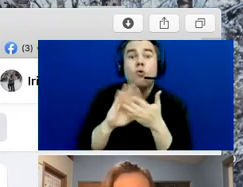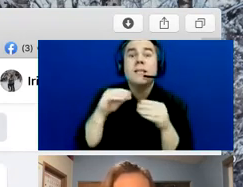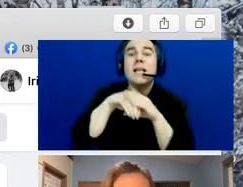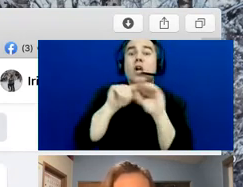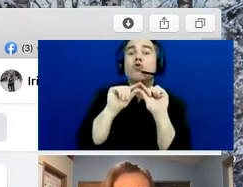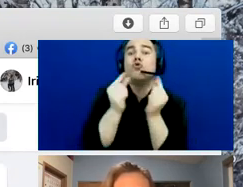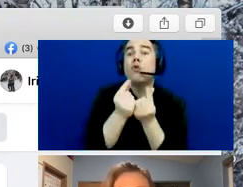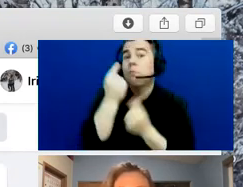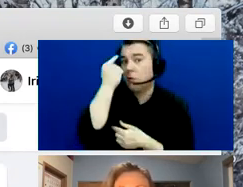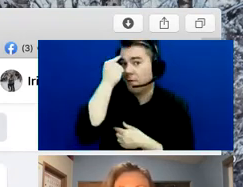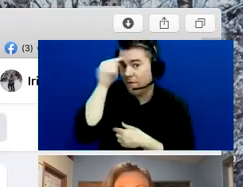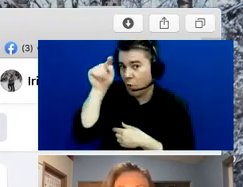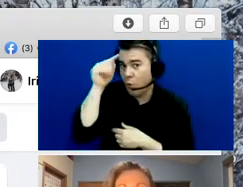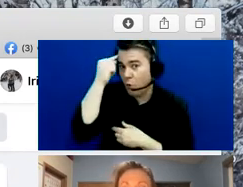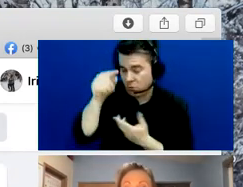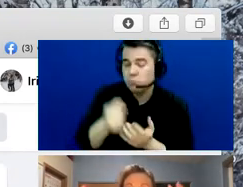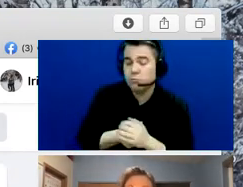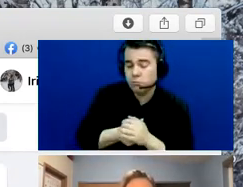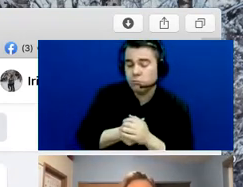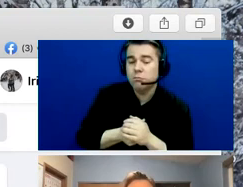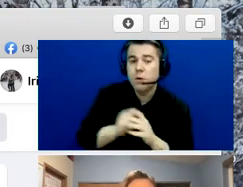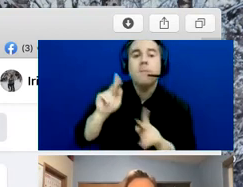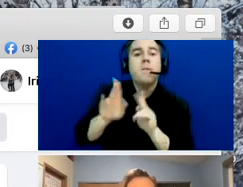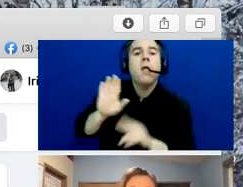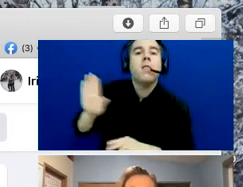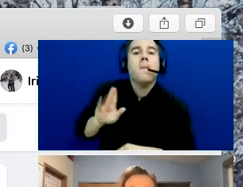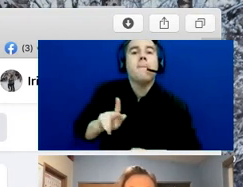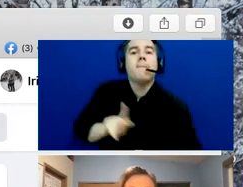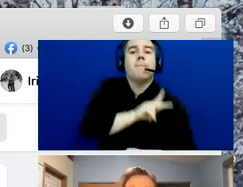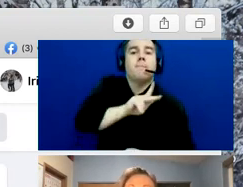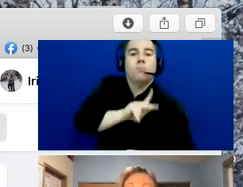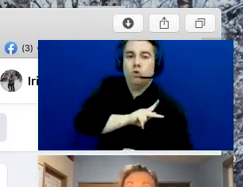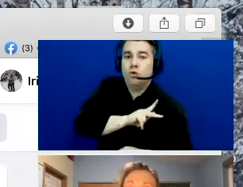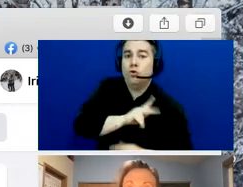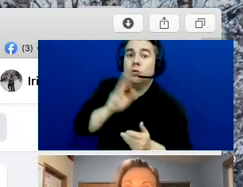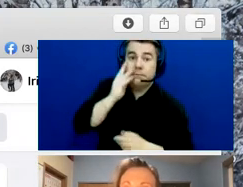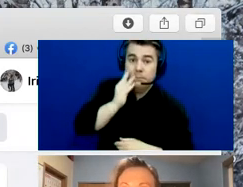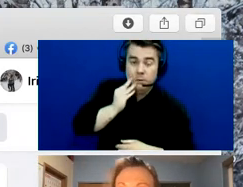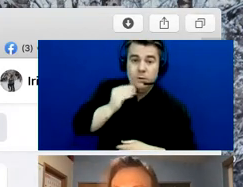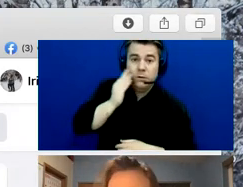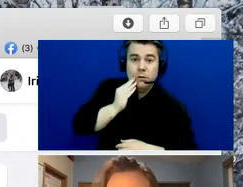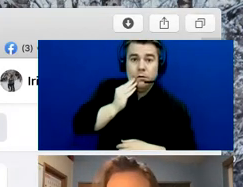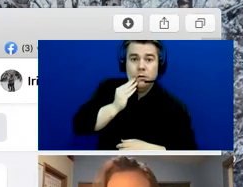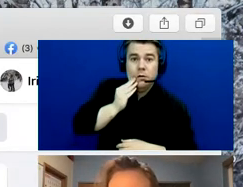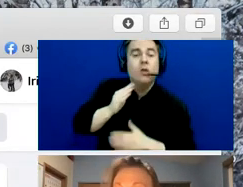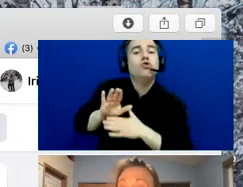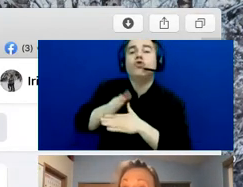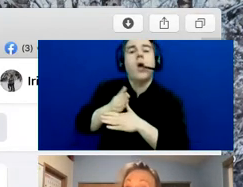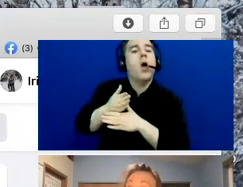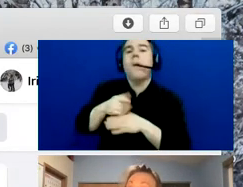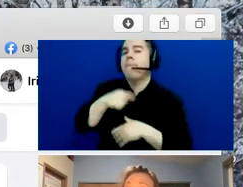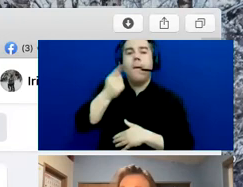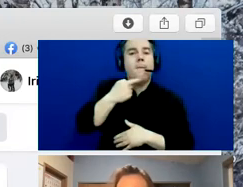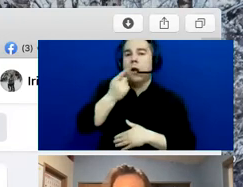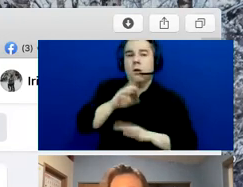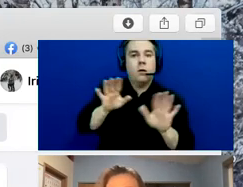for a reason. They are people's personal experience. So don't share them publicly, but you can share